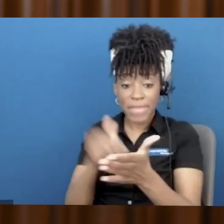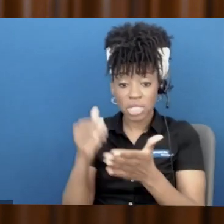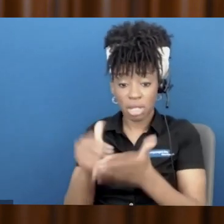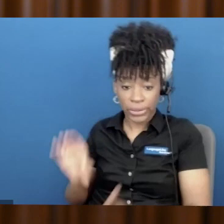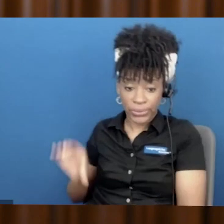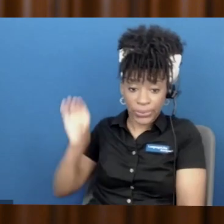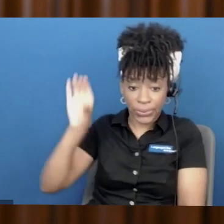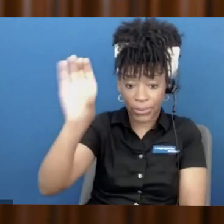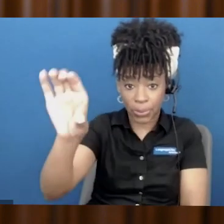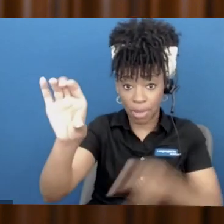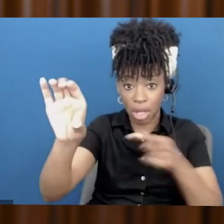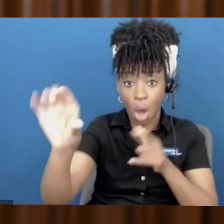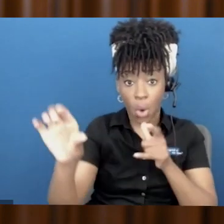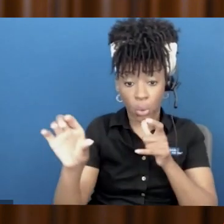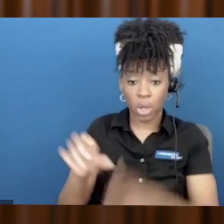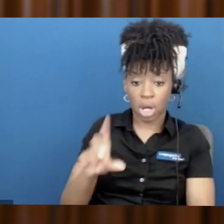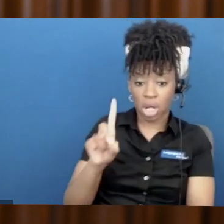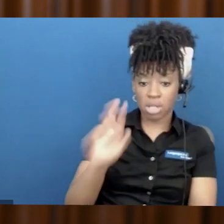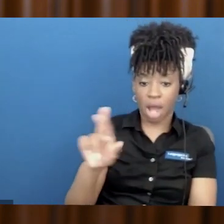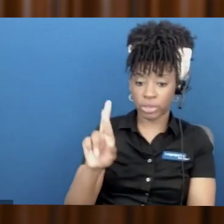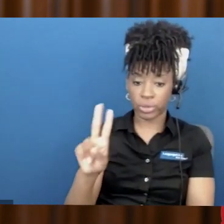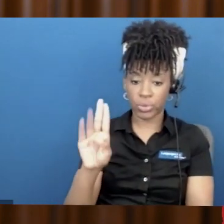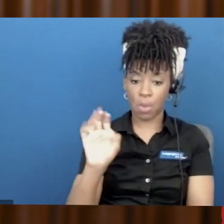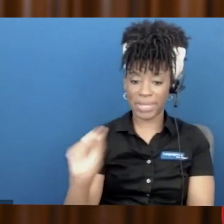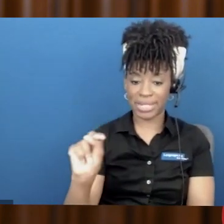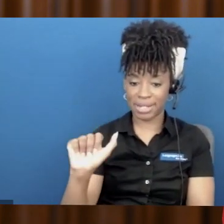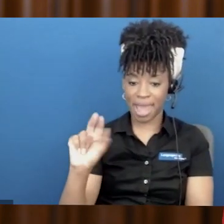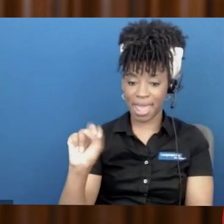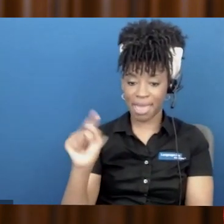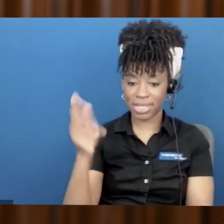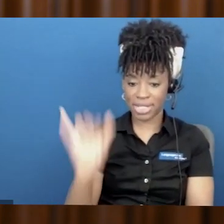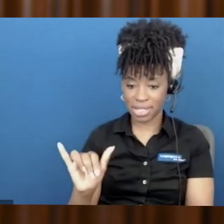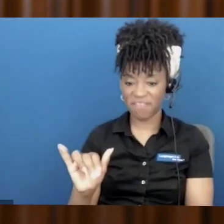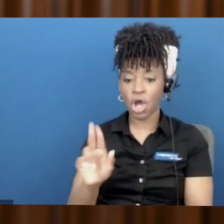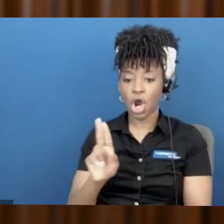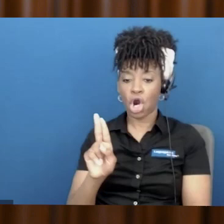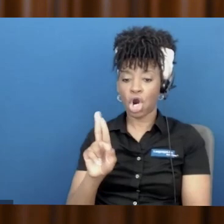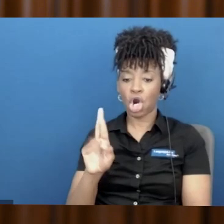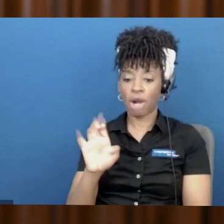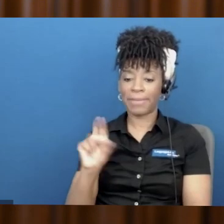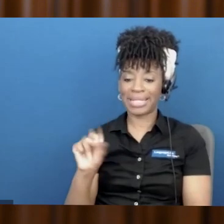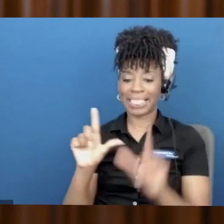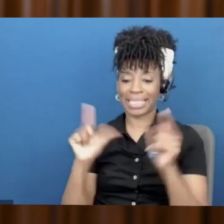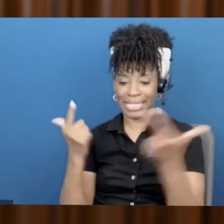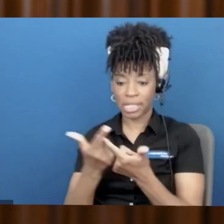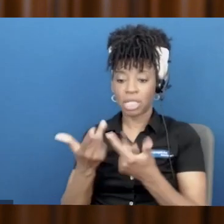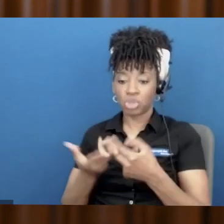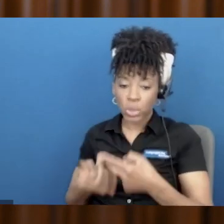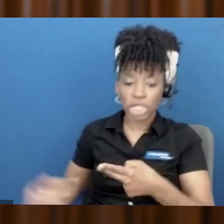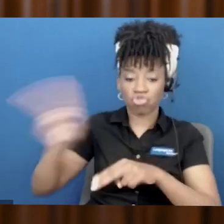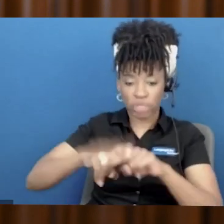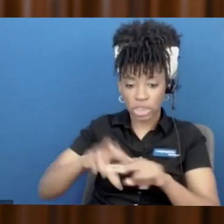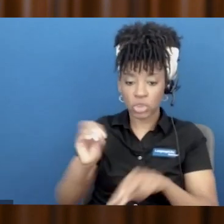community. In a similar vein, I joined the Common Council in increasing by 20% to $5.5 million per